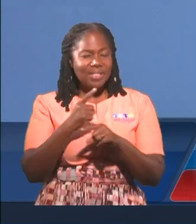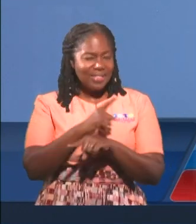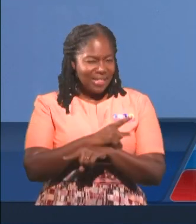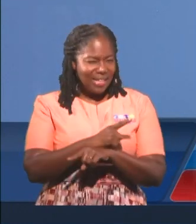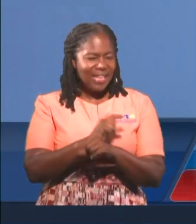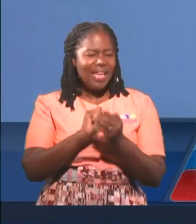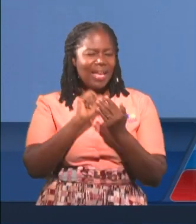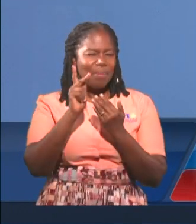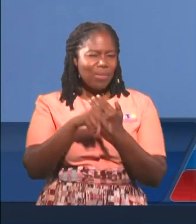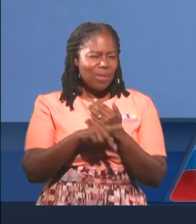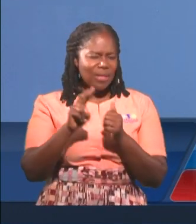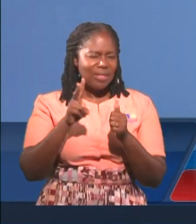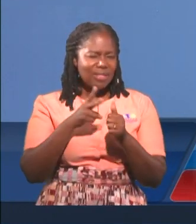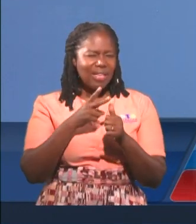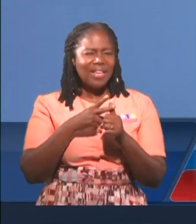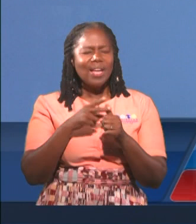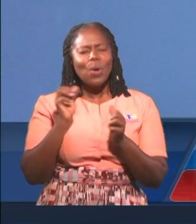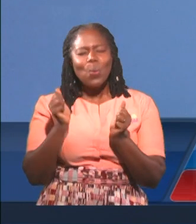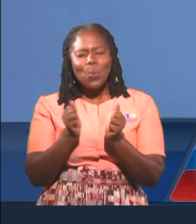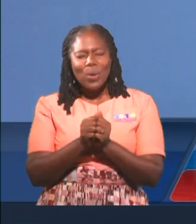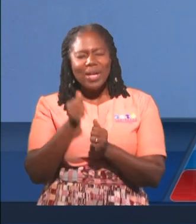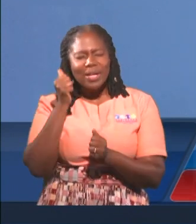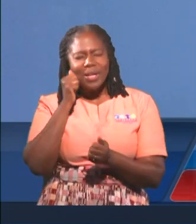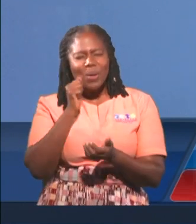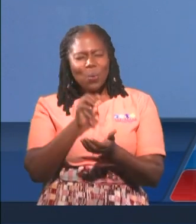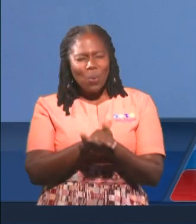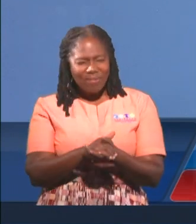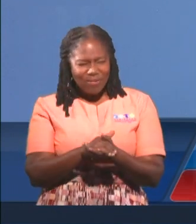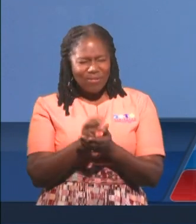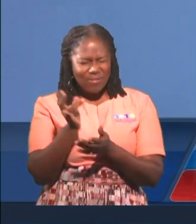2nd, and will be accompanied by his wife, Mrs. Sharon